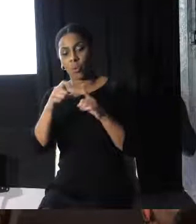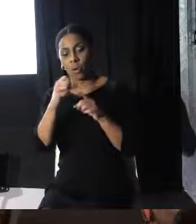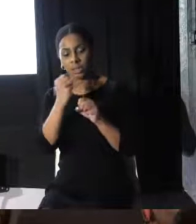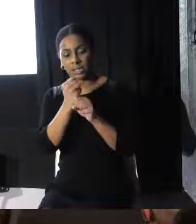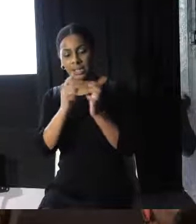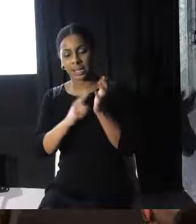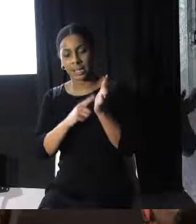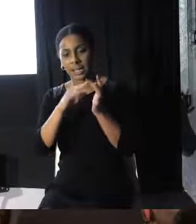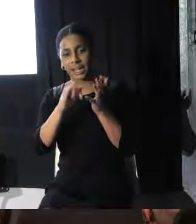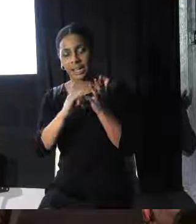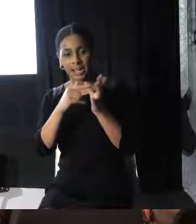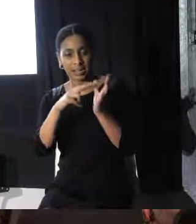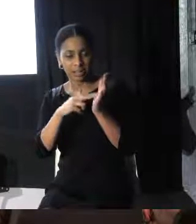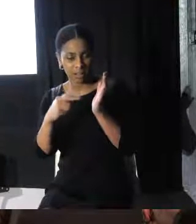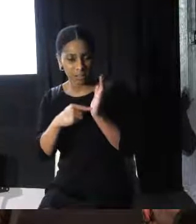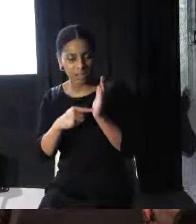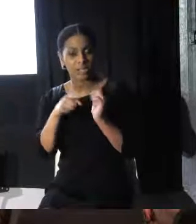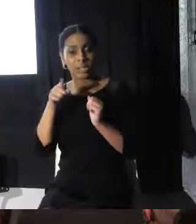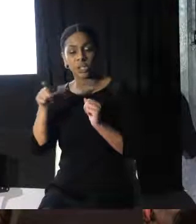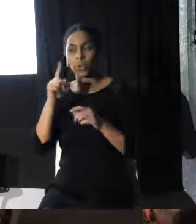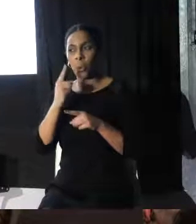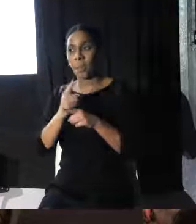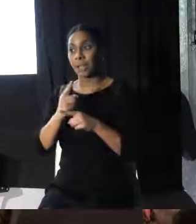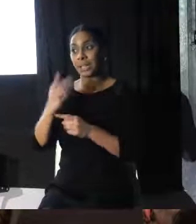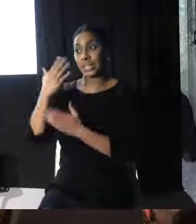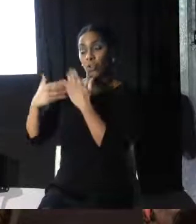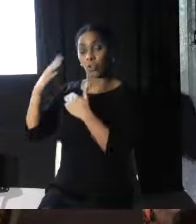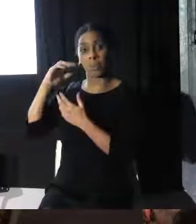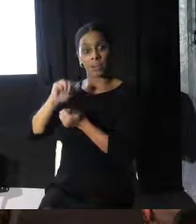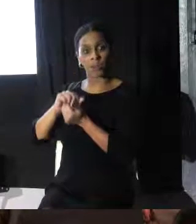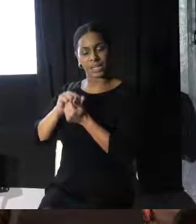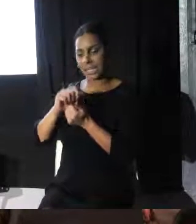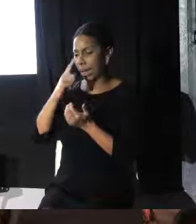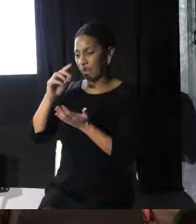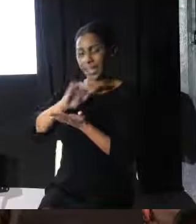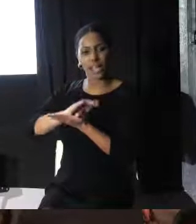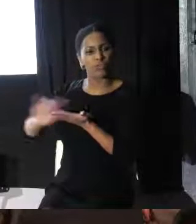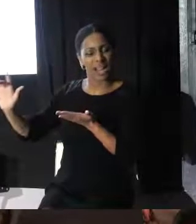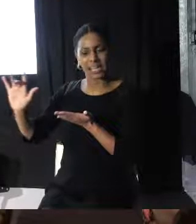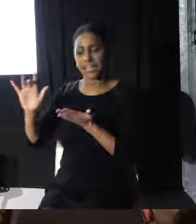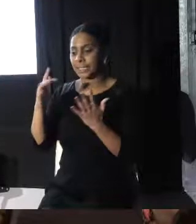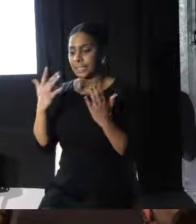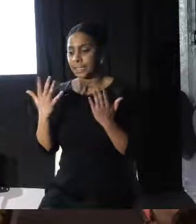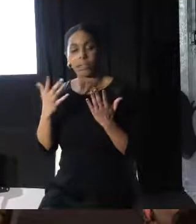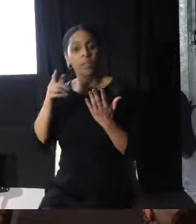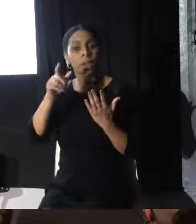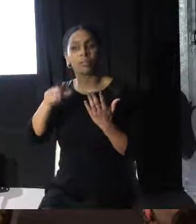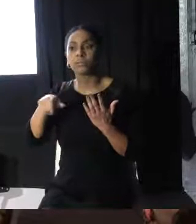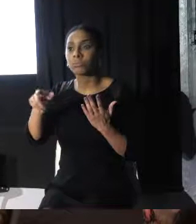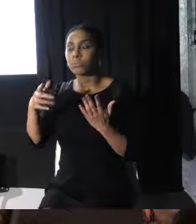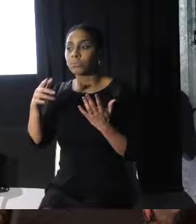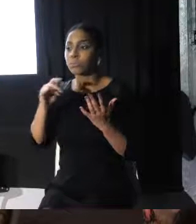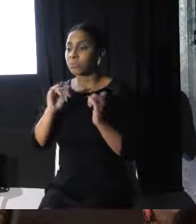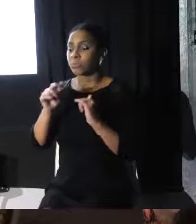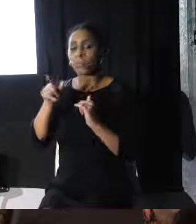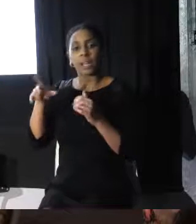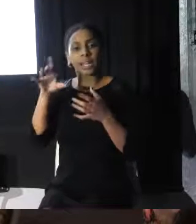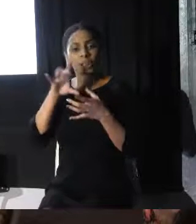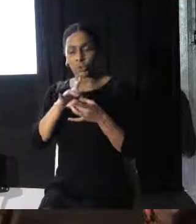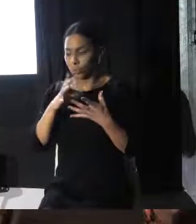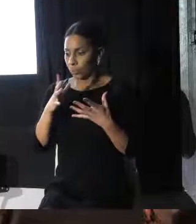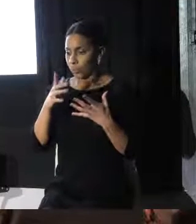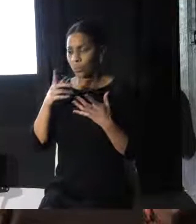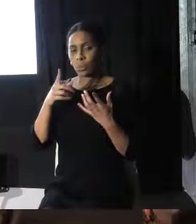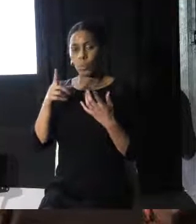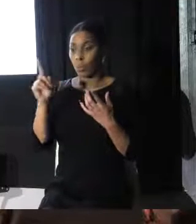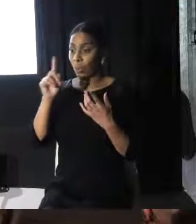where historical memory was erased, the writer must excavate this memory, that's based on the sometimes latent traces of what they find